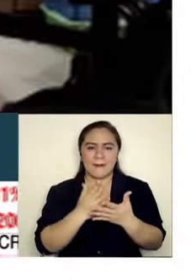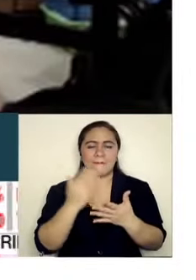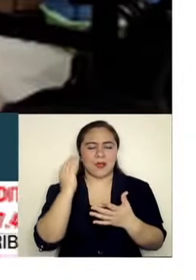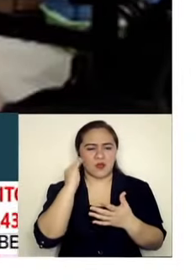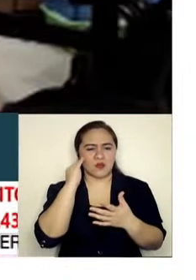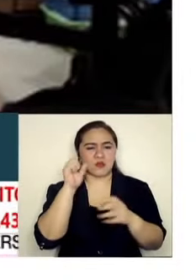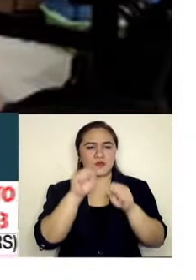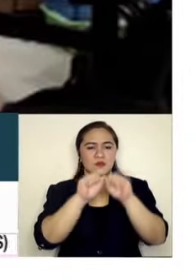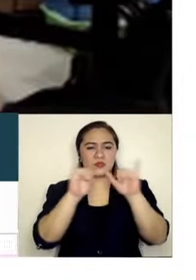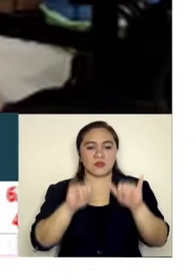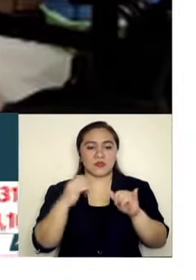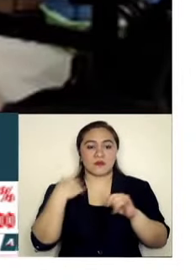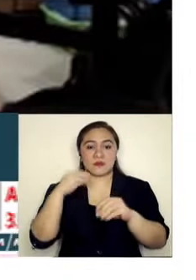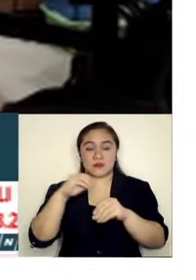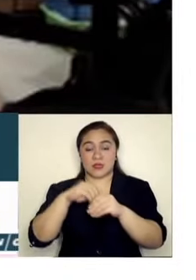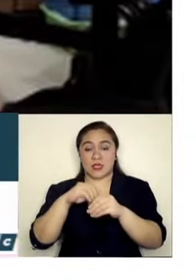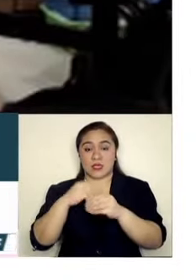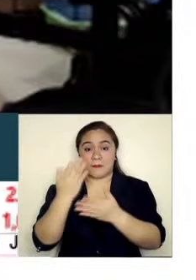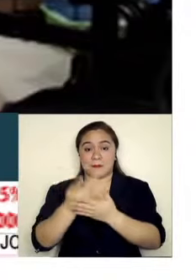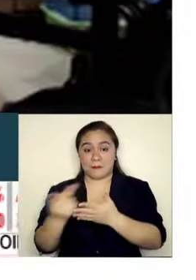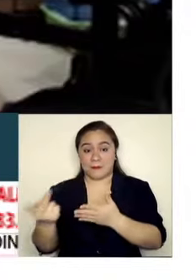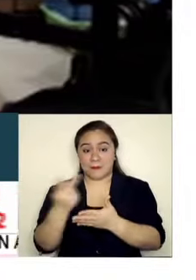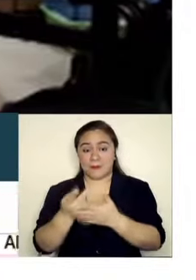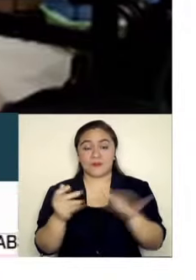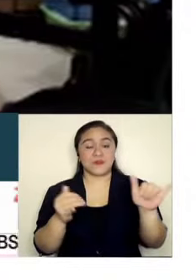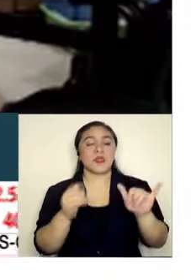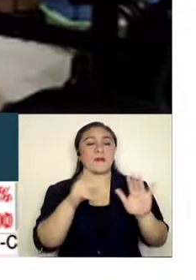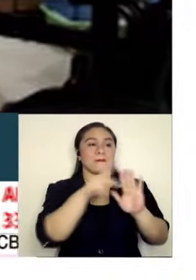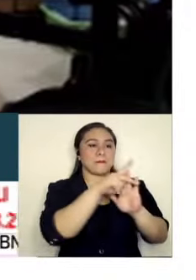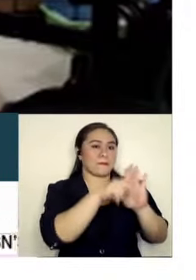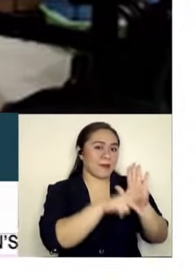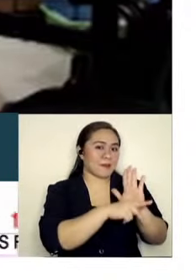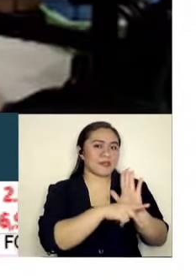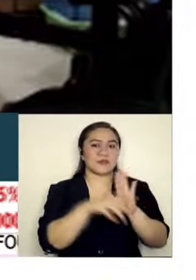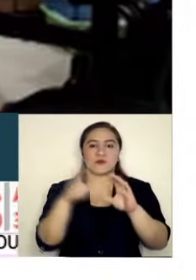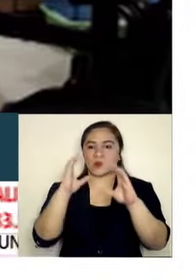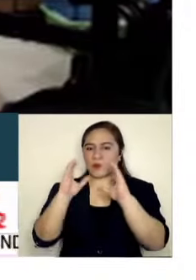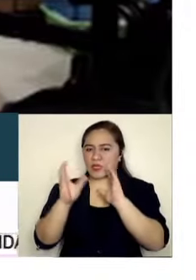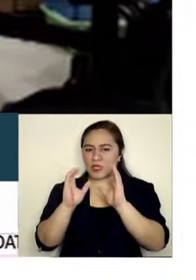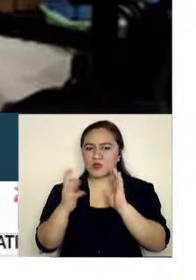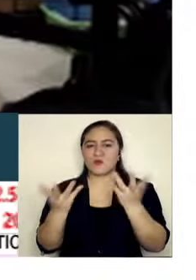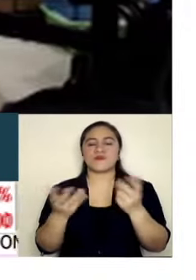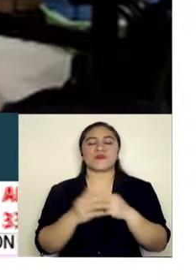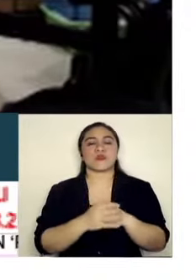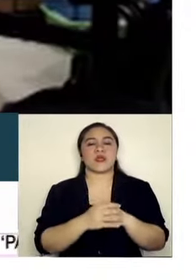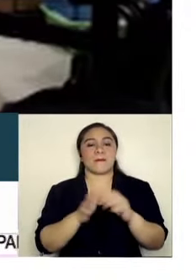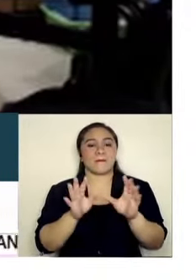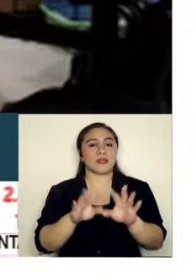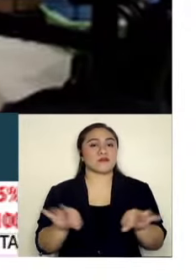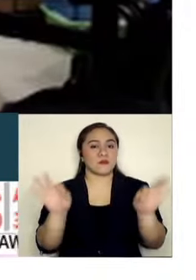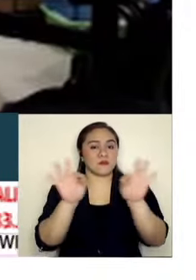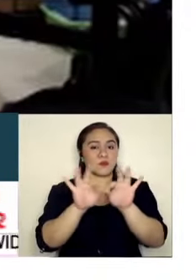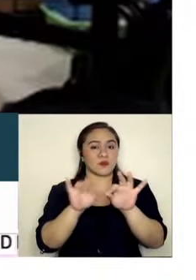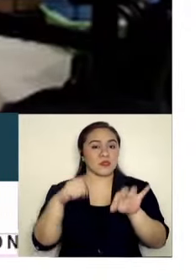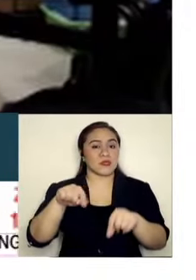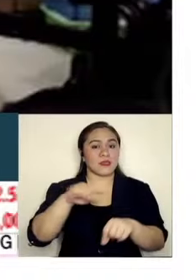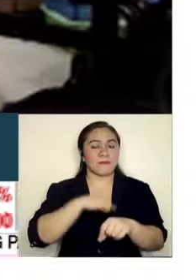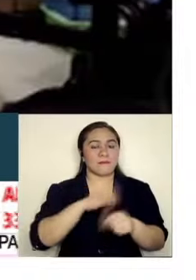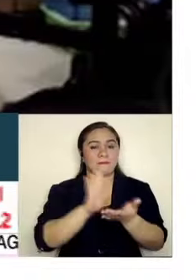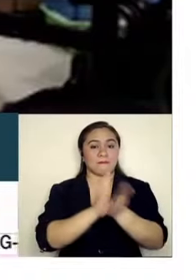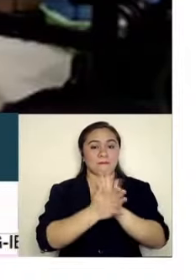Okay. Not only in communication, but in all the policy implementation. So with this, we have to be ready because this cannot be